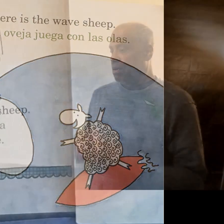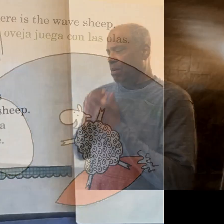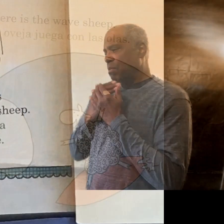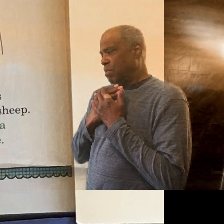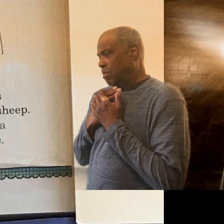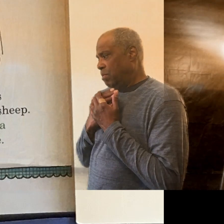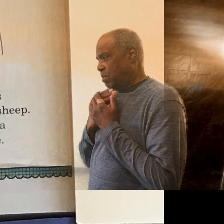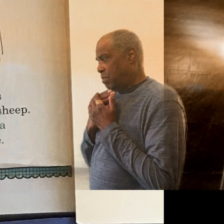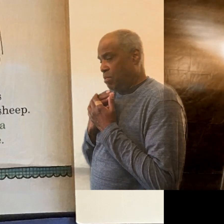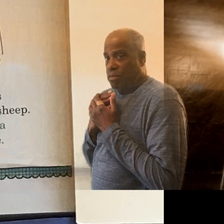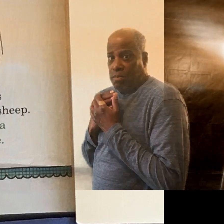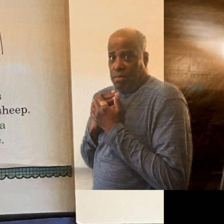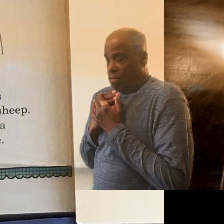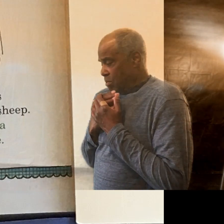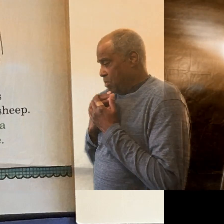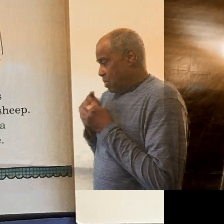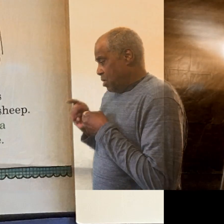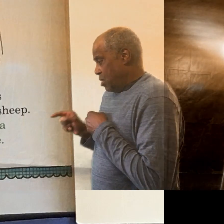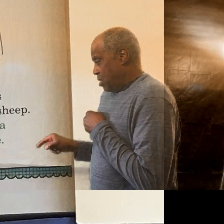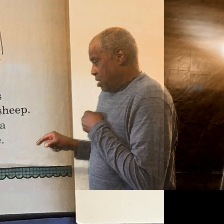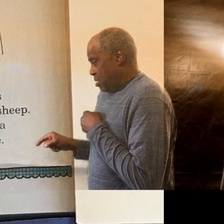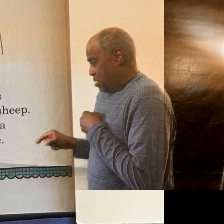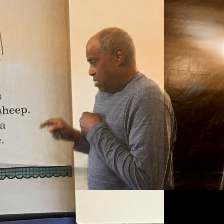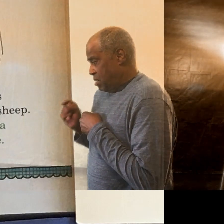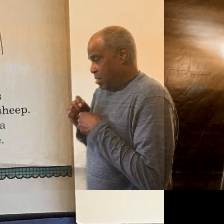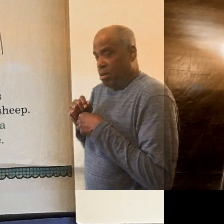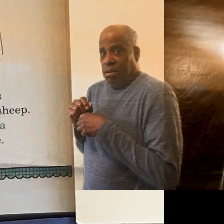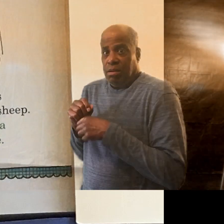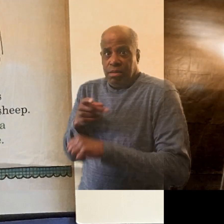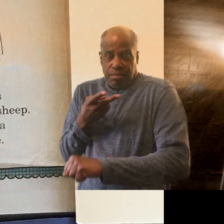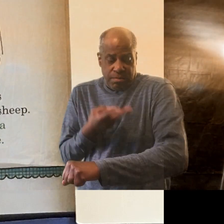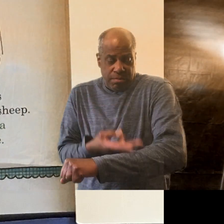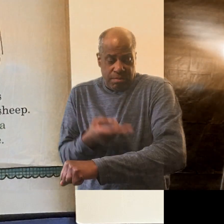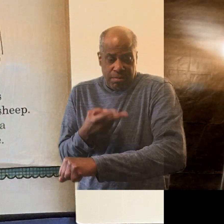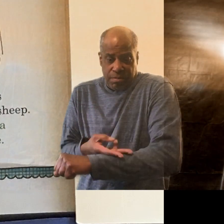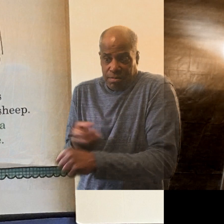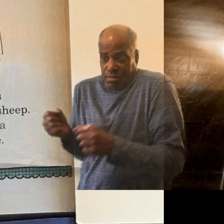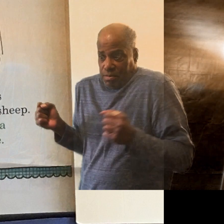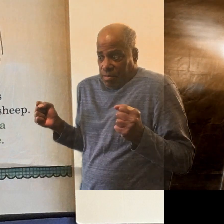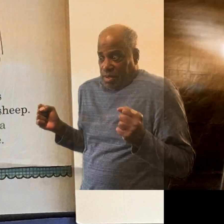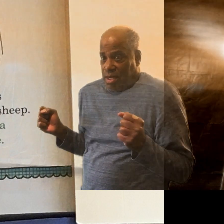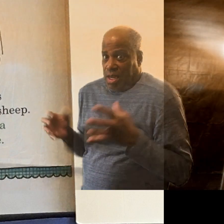Oh, here is the scared sheep.